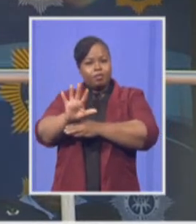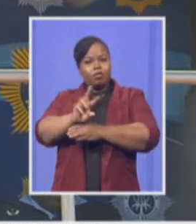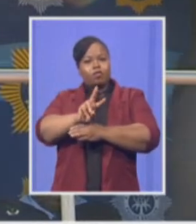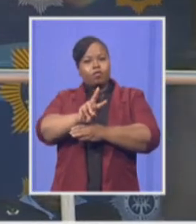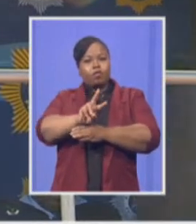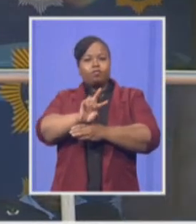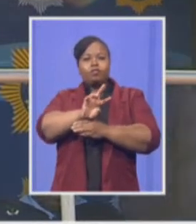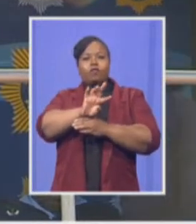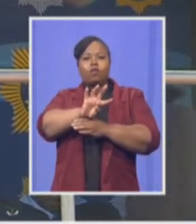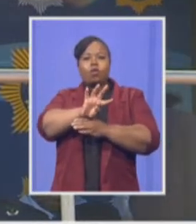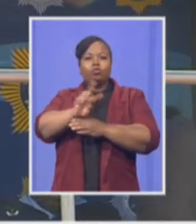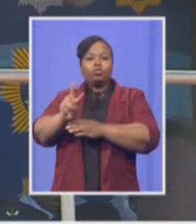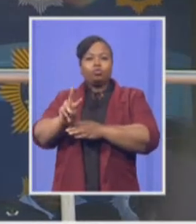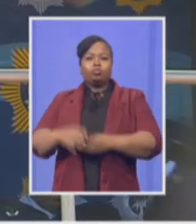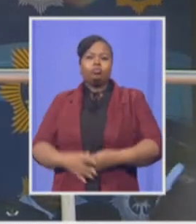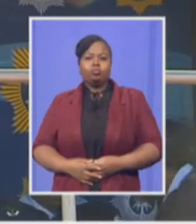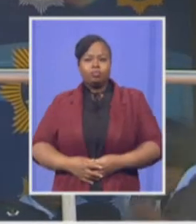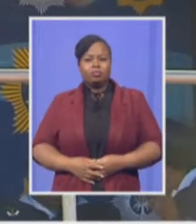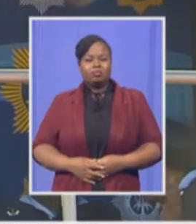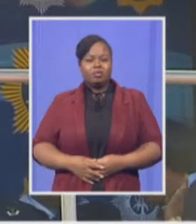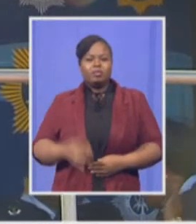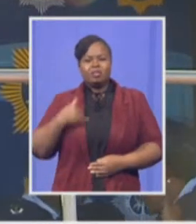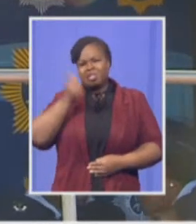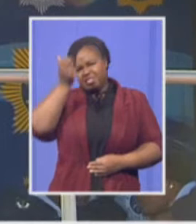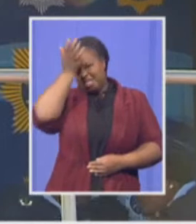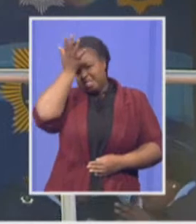3542. Otherwise, get a bit speech.